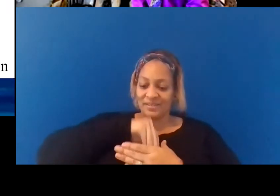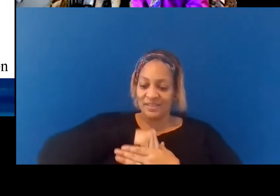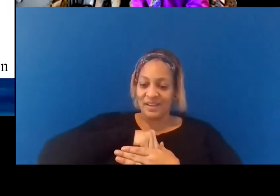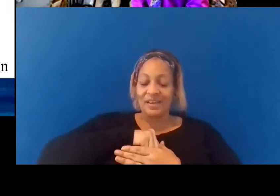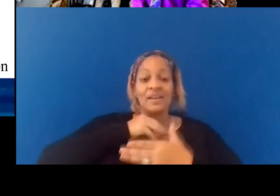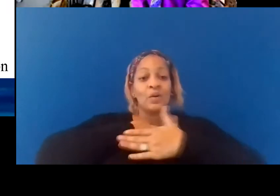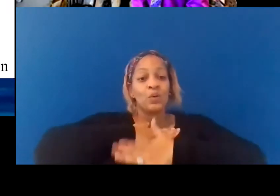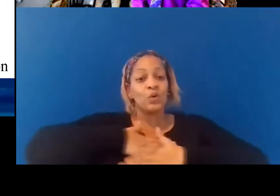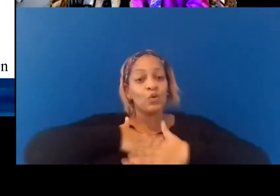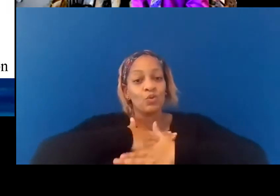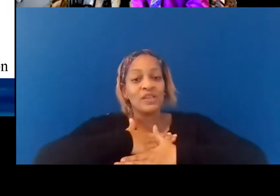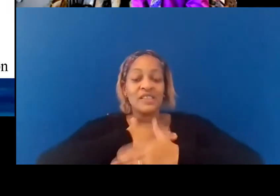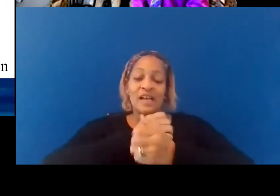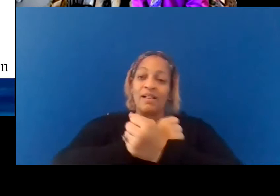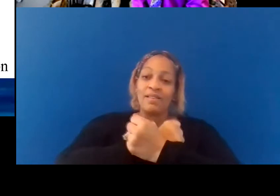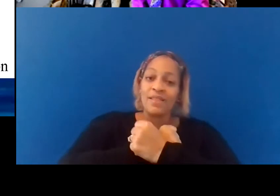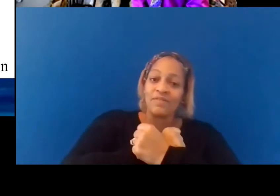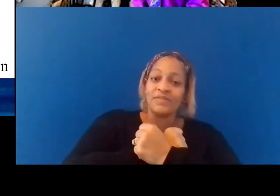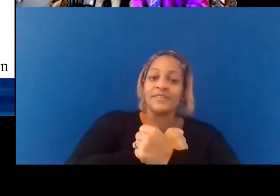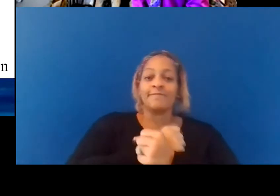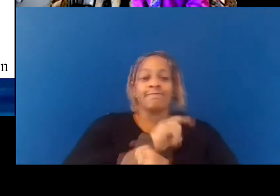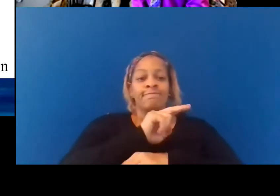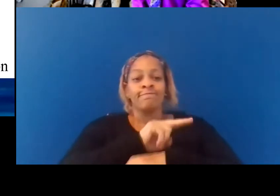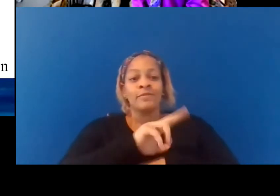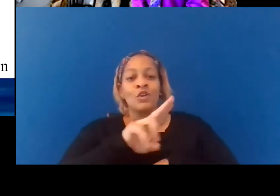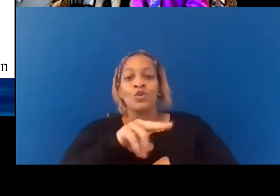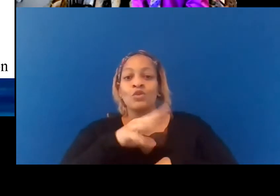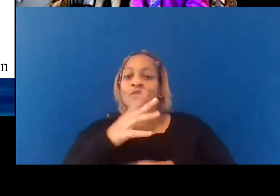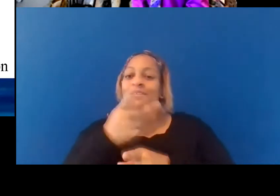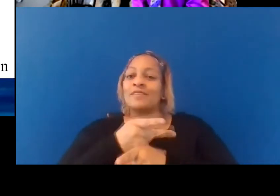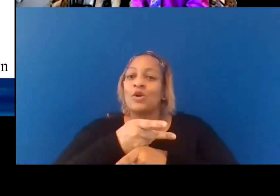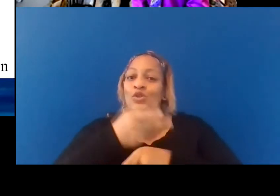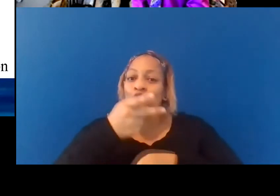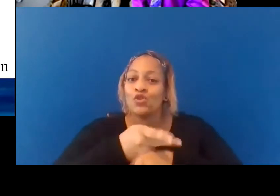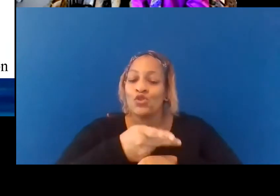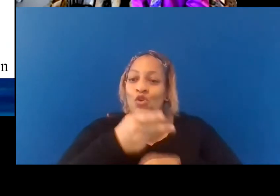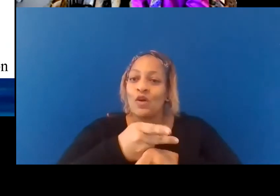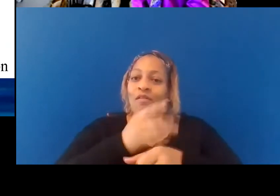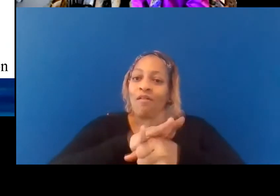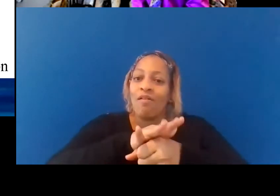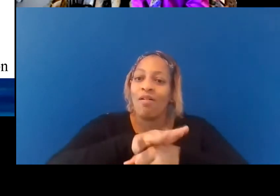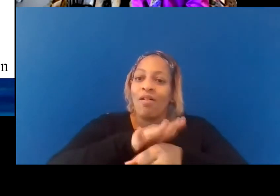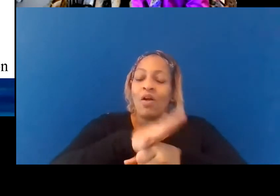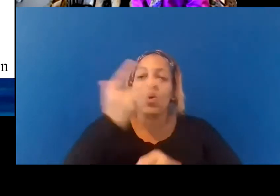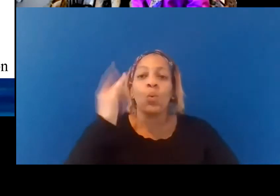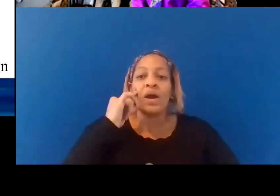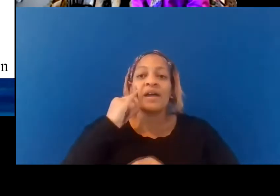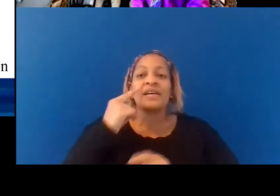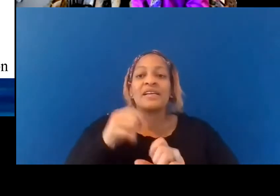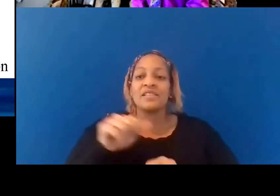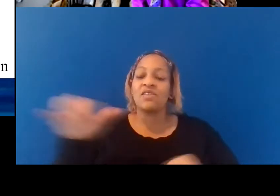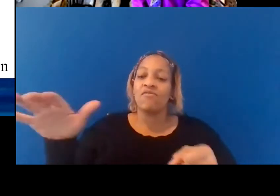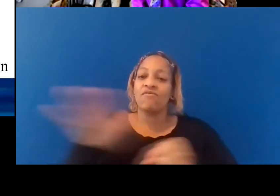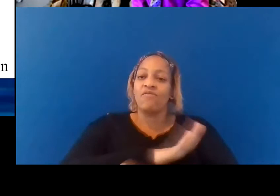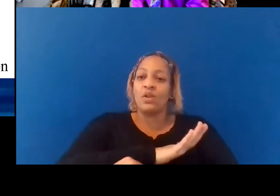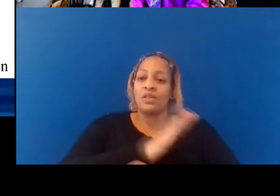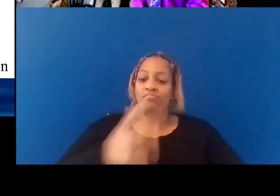it, nurture it enough so it is fully expressed in your